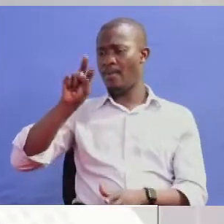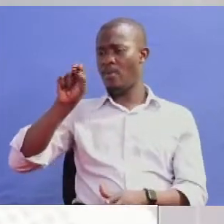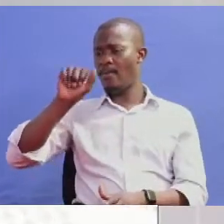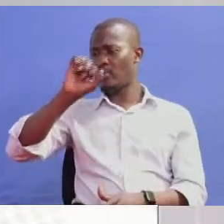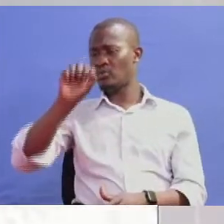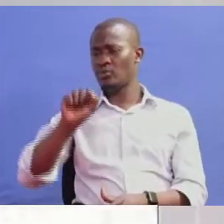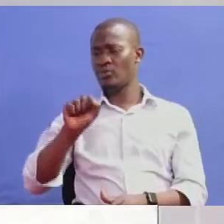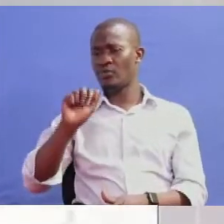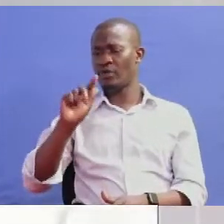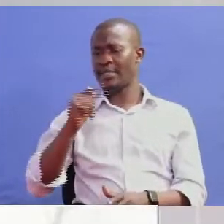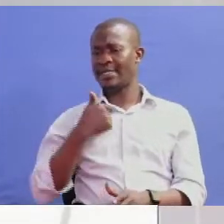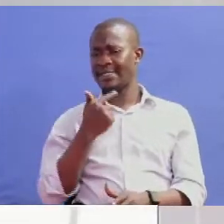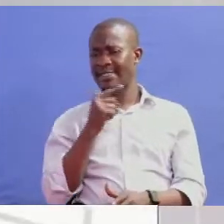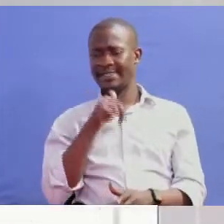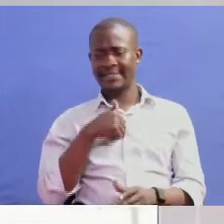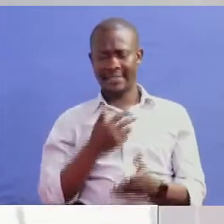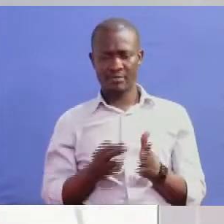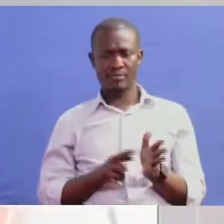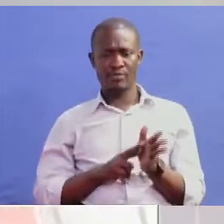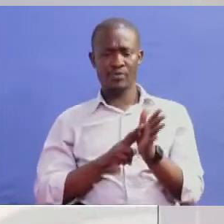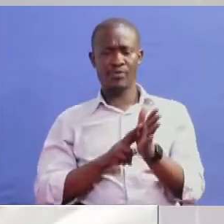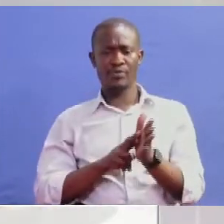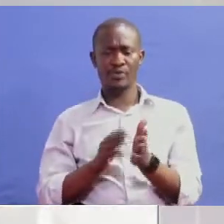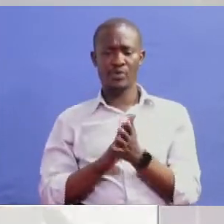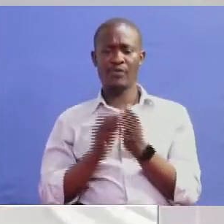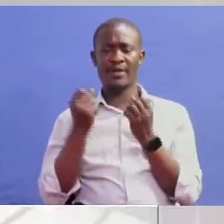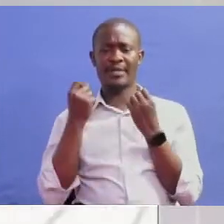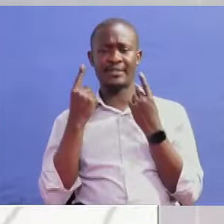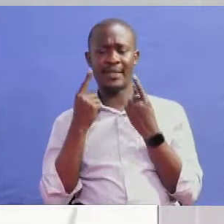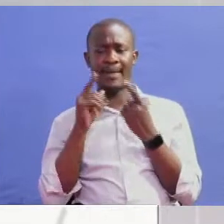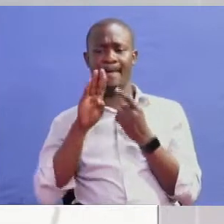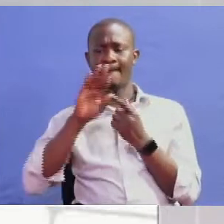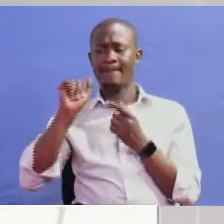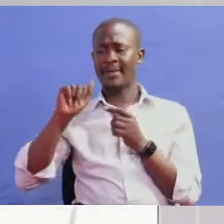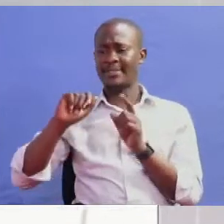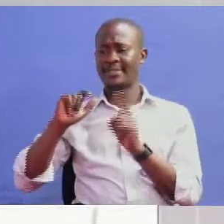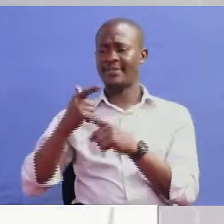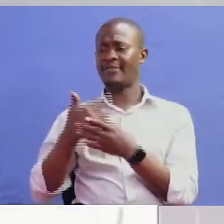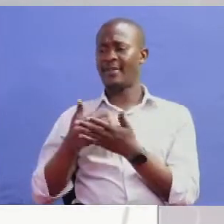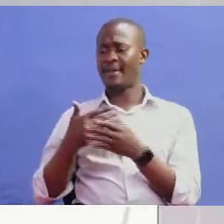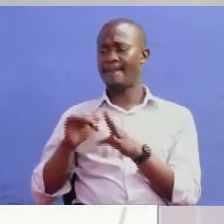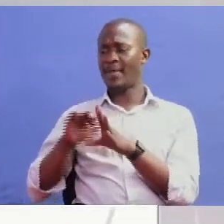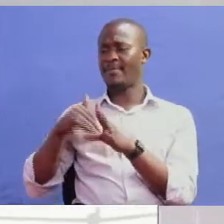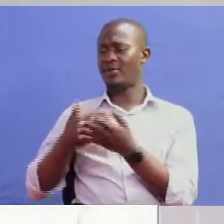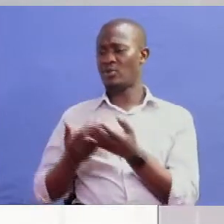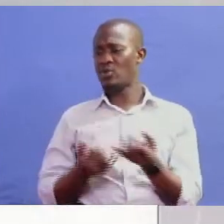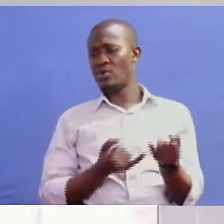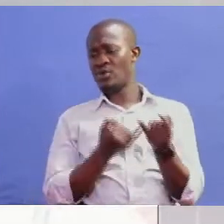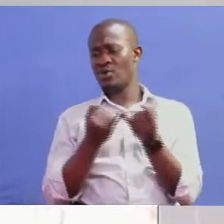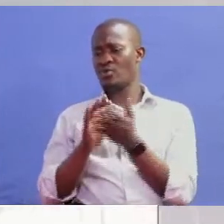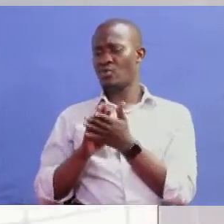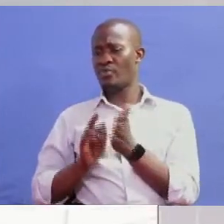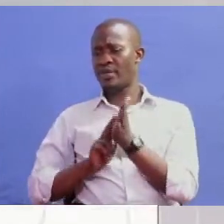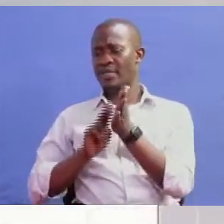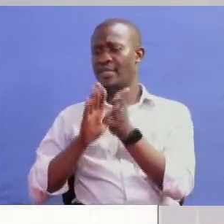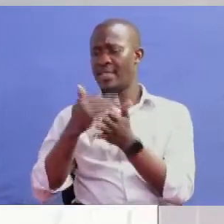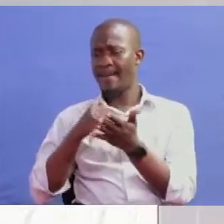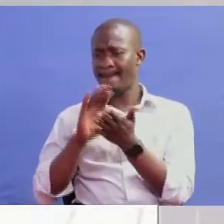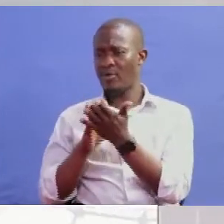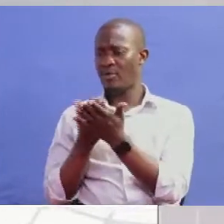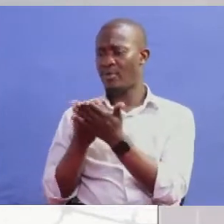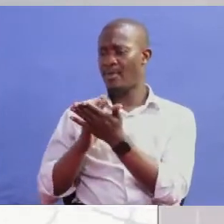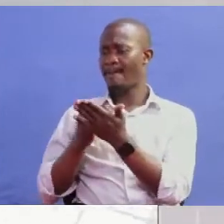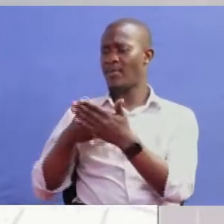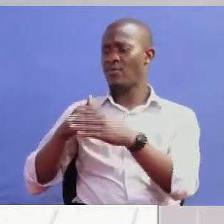they presided over the presentation of memoranda by different stakeholders invited to present their proposals before the National